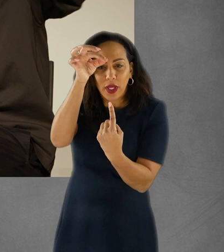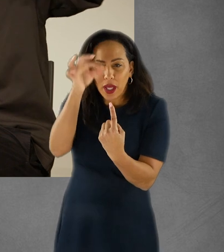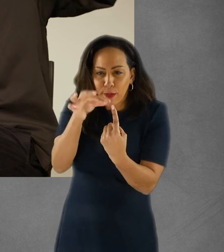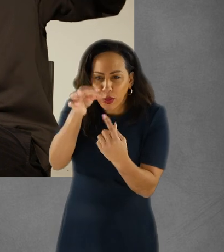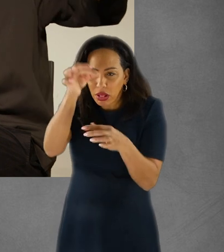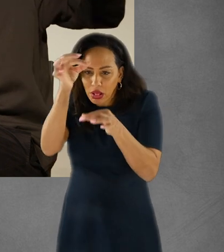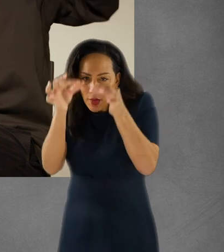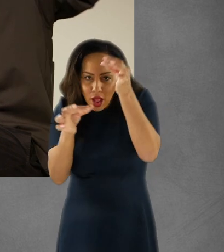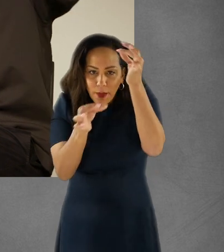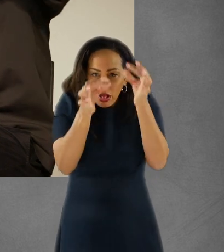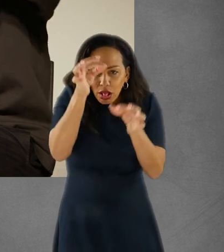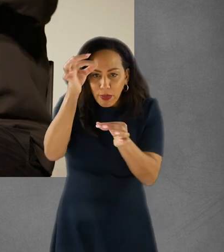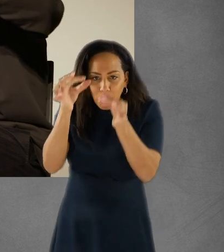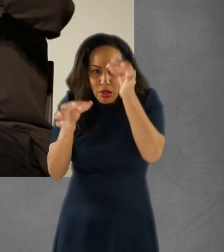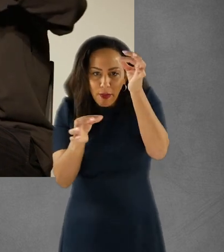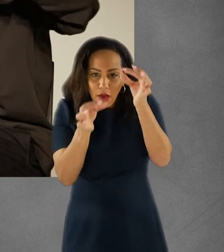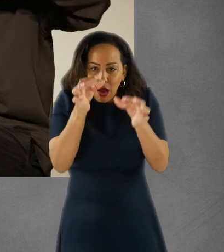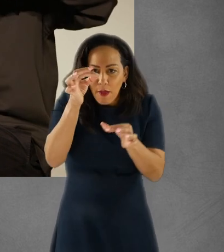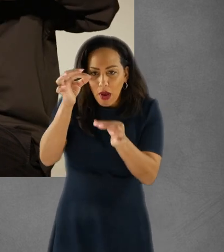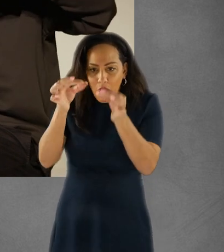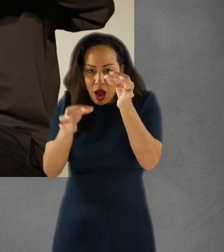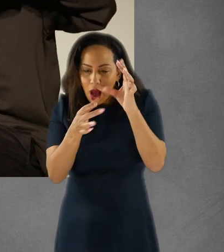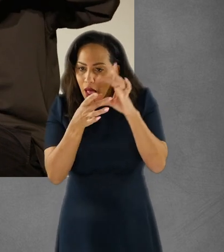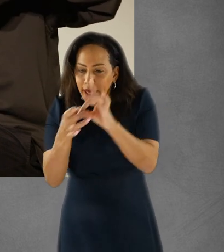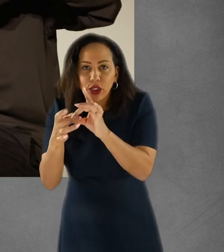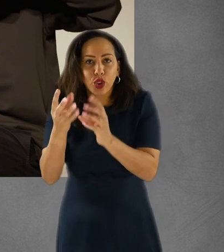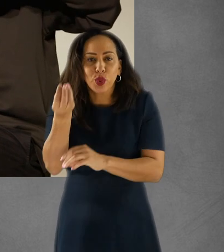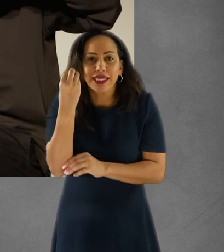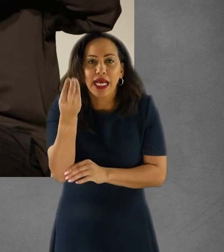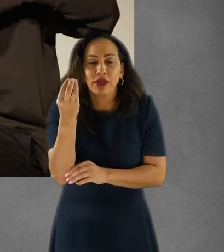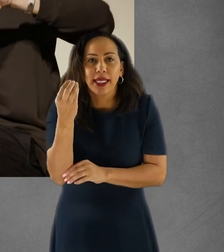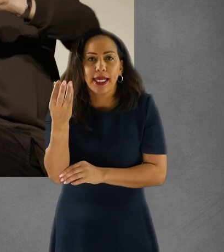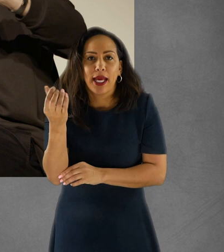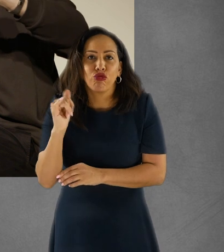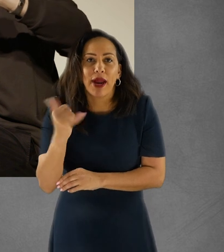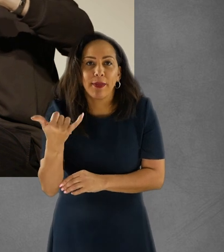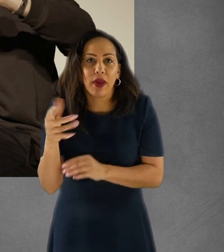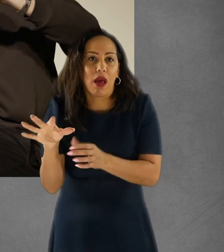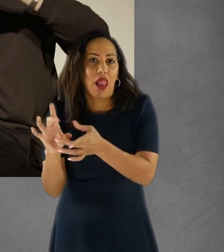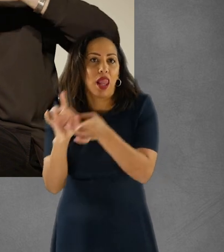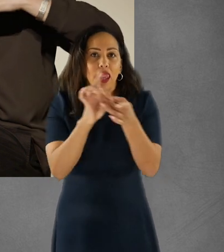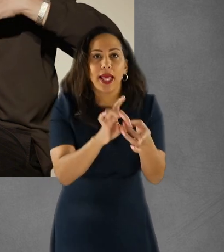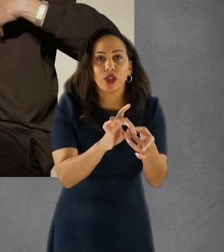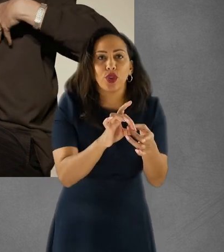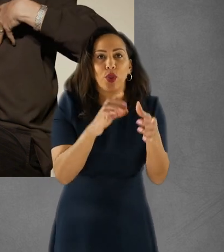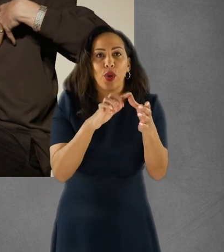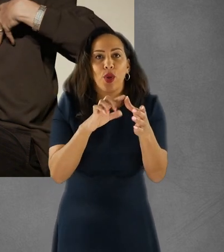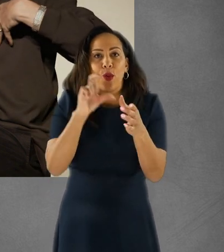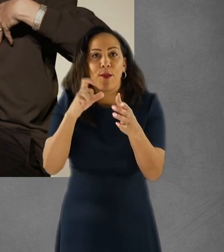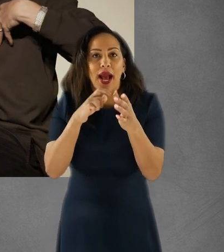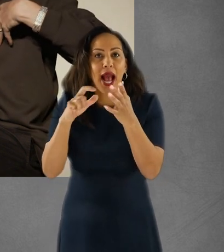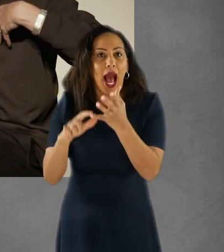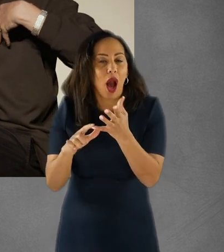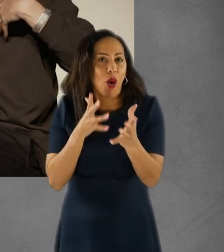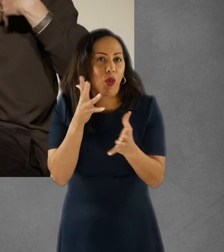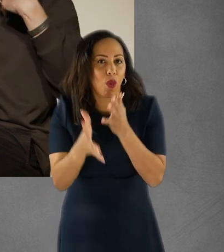Saudi Arabia, in Macau and there. And the same thing that by acknowledging this kind of entanglement, that it also means that